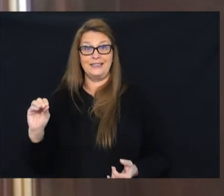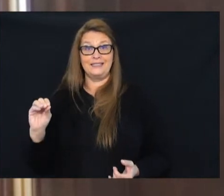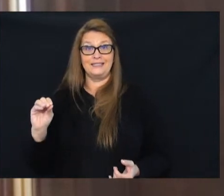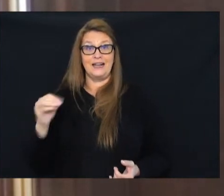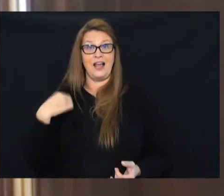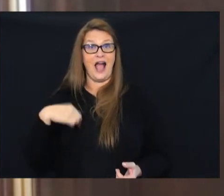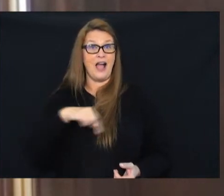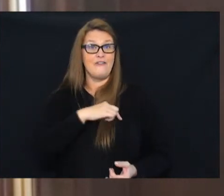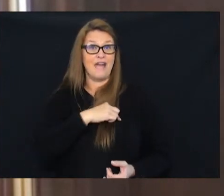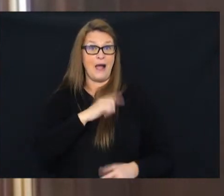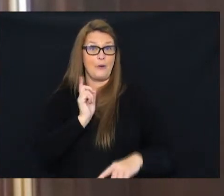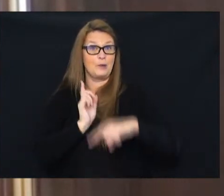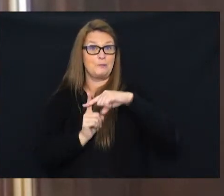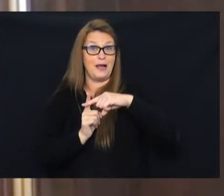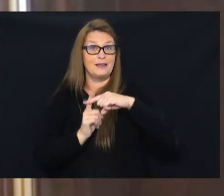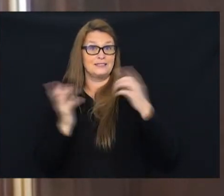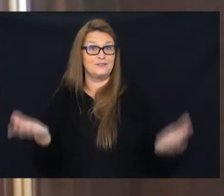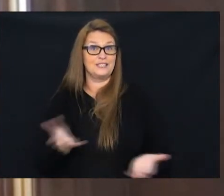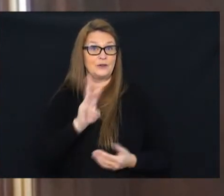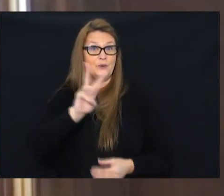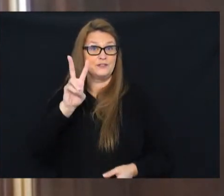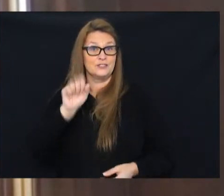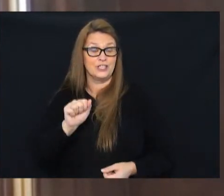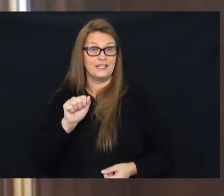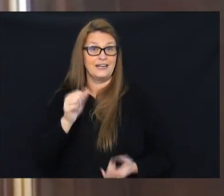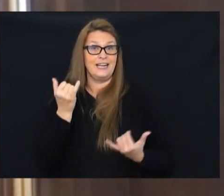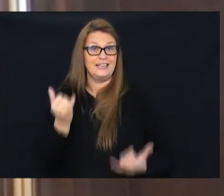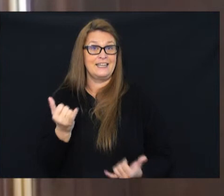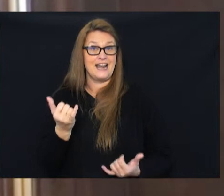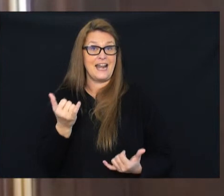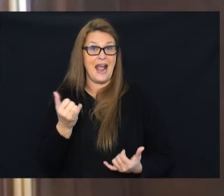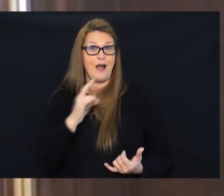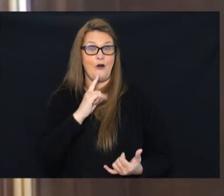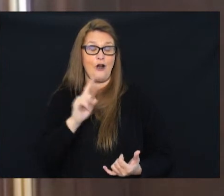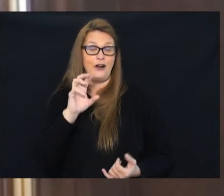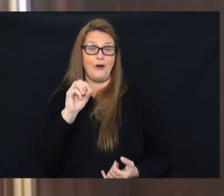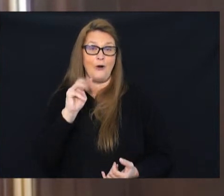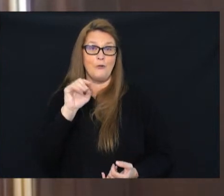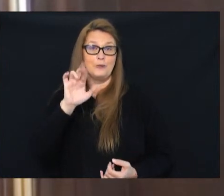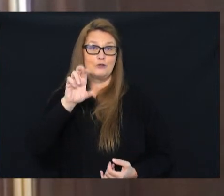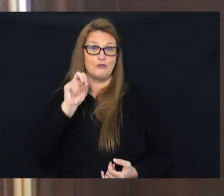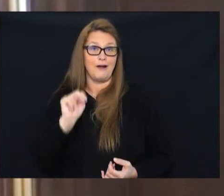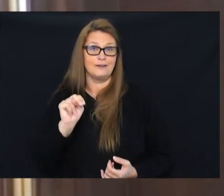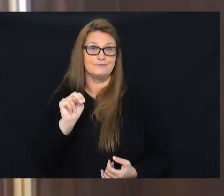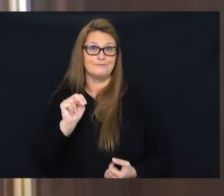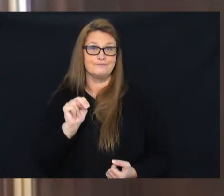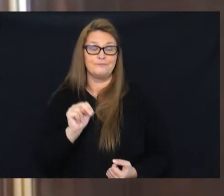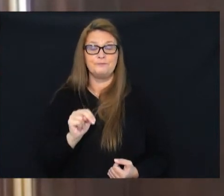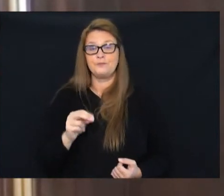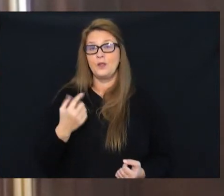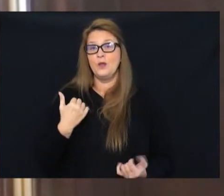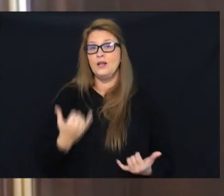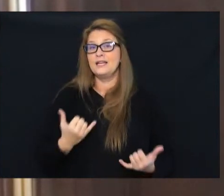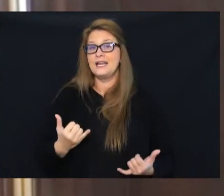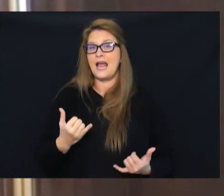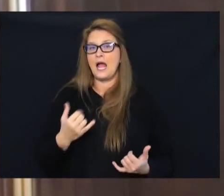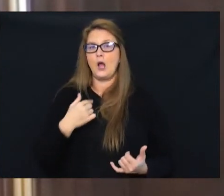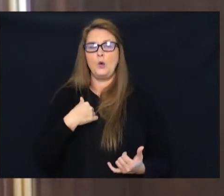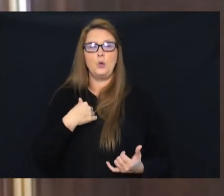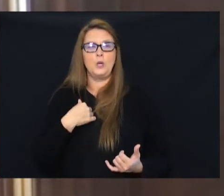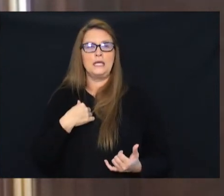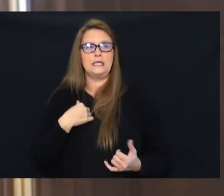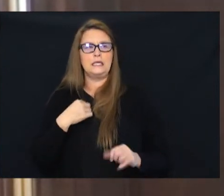sequenced cases in West Virginia now belong to the Omicron variant. And as we look around the country